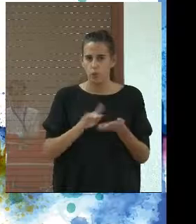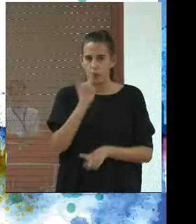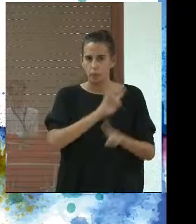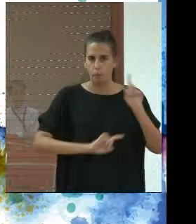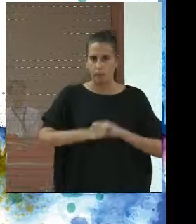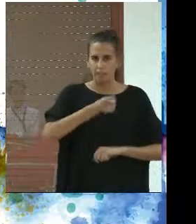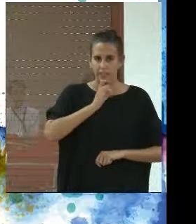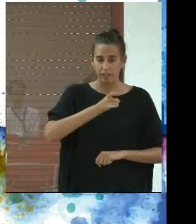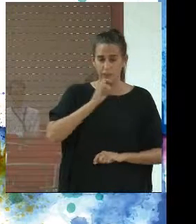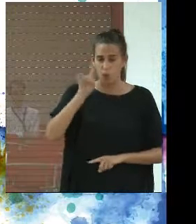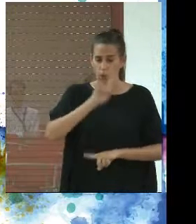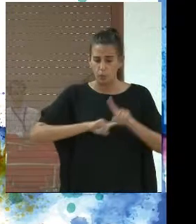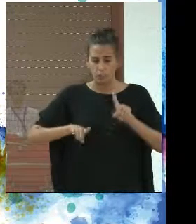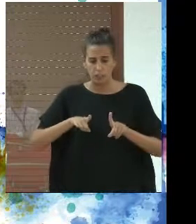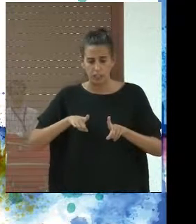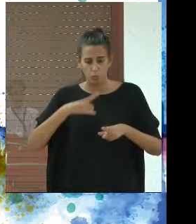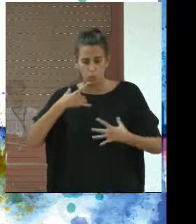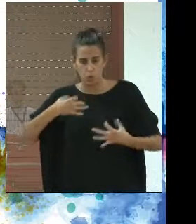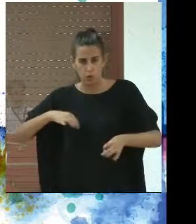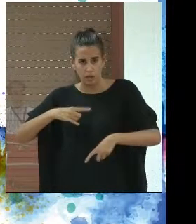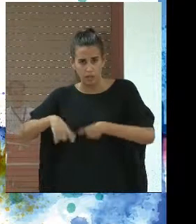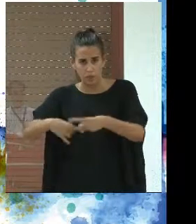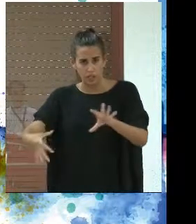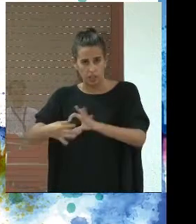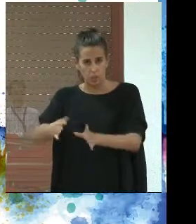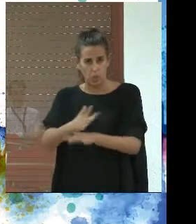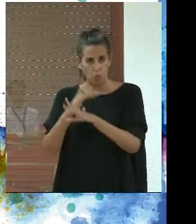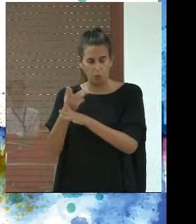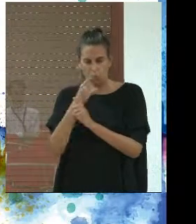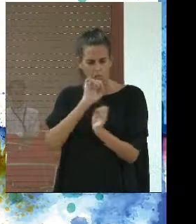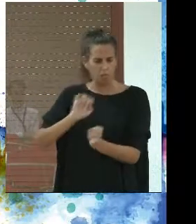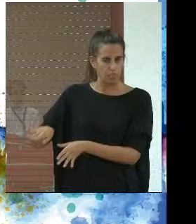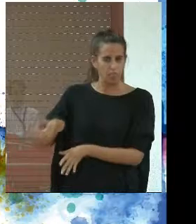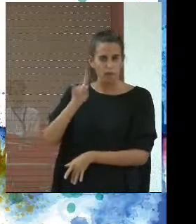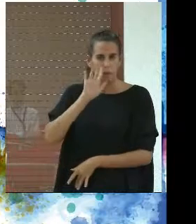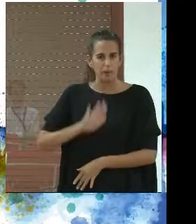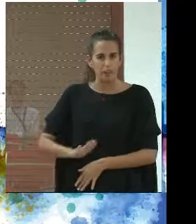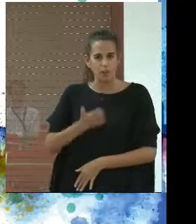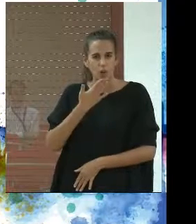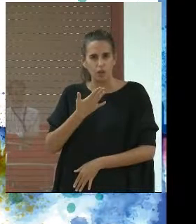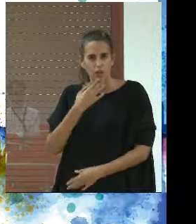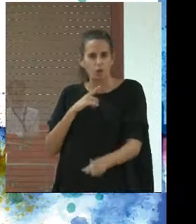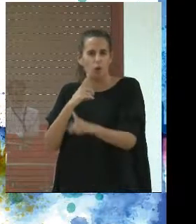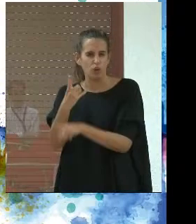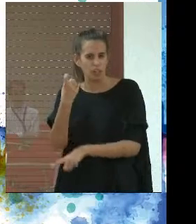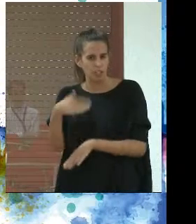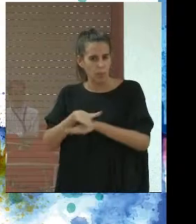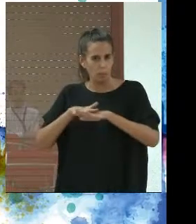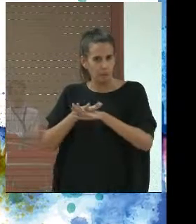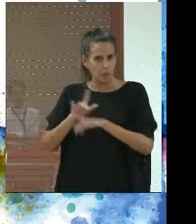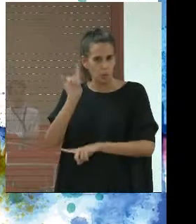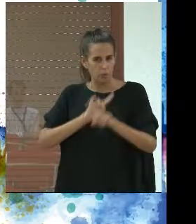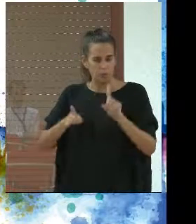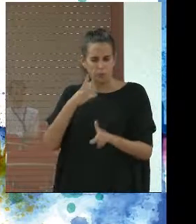tend to solve problems, complicated problems, but we never take into consideration things that have to do with